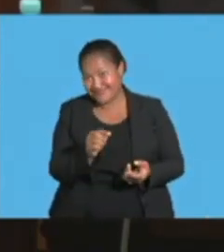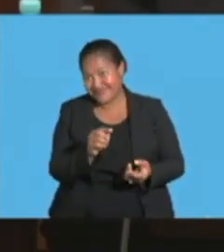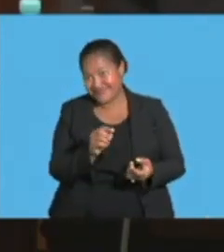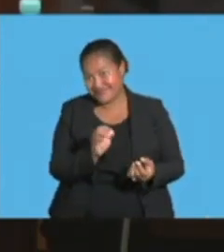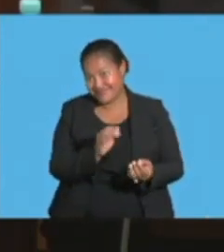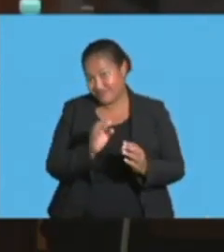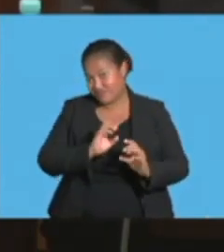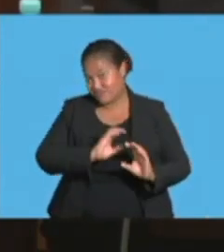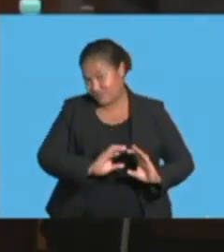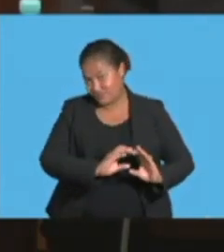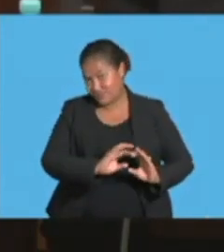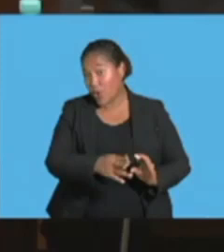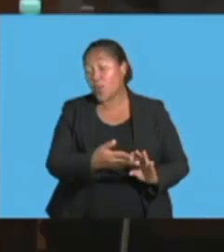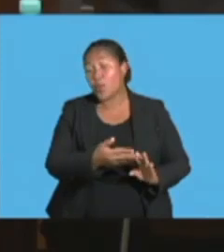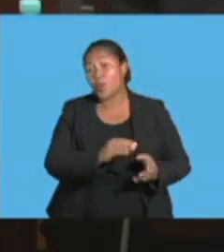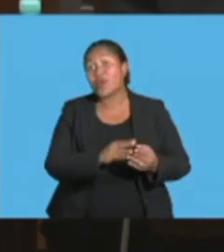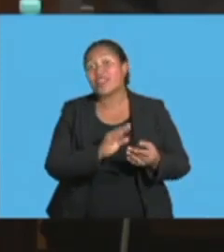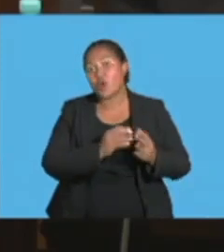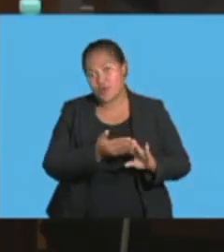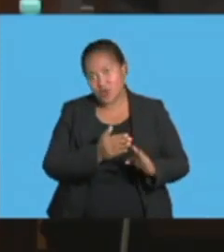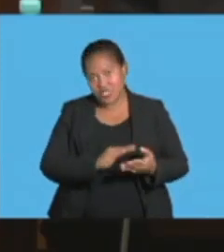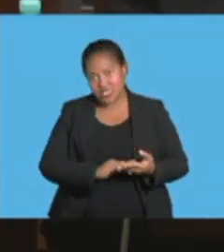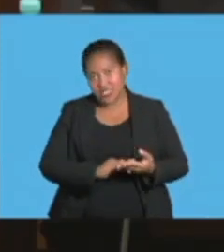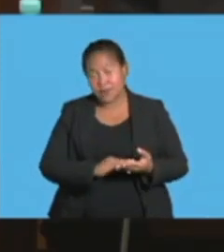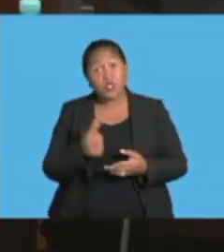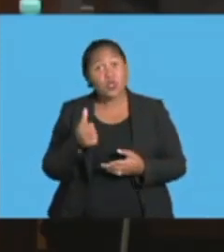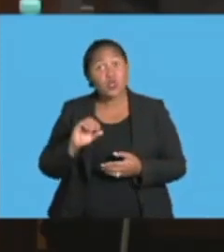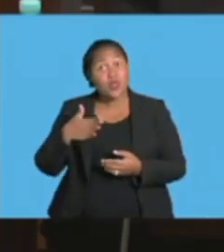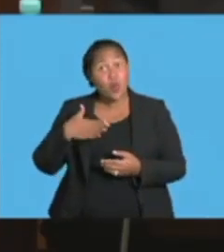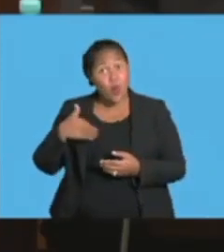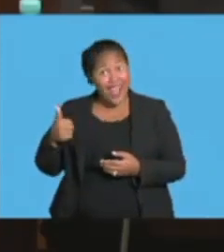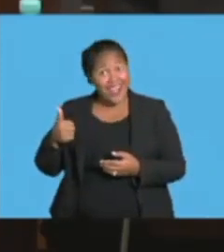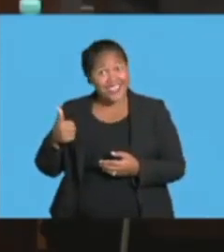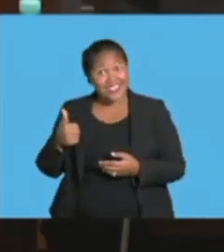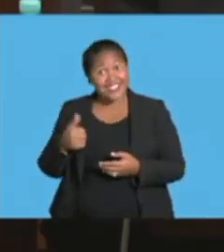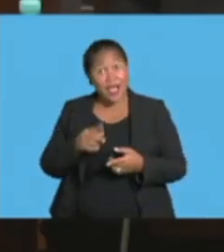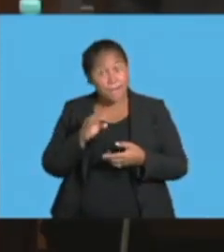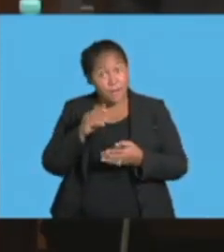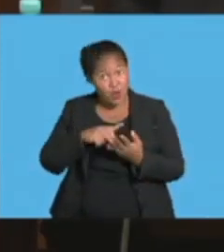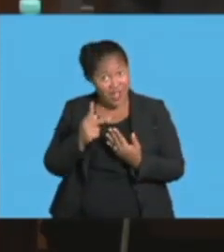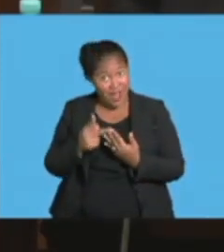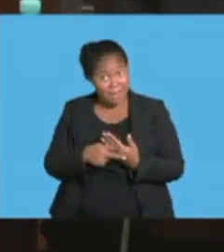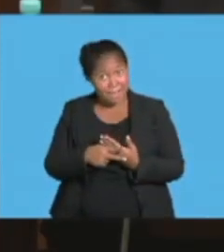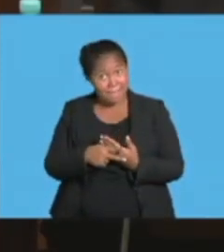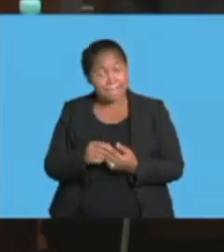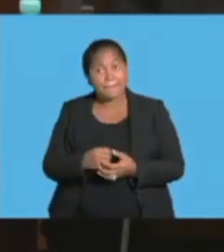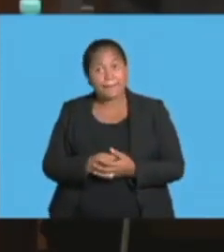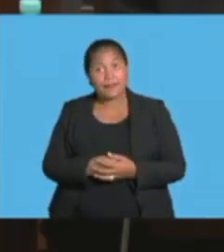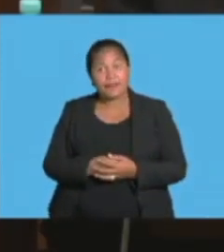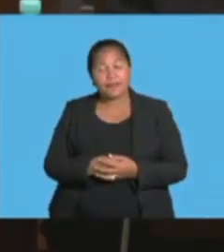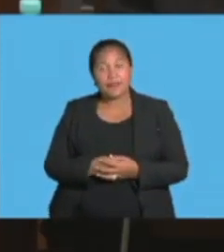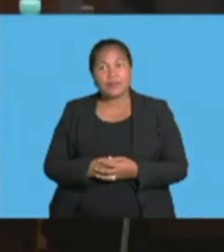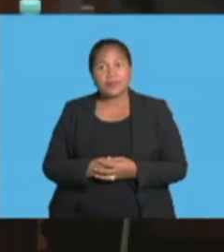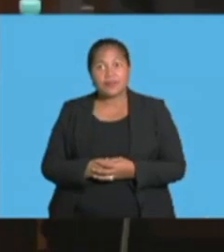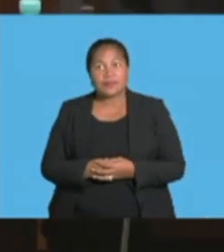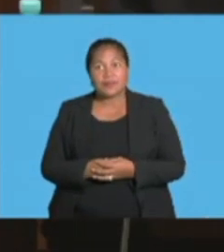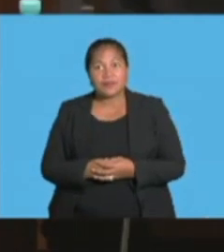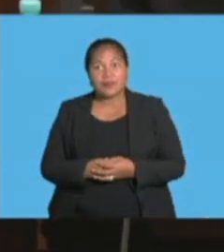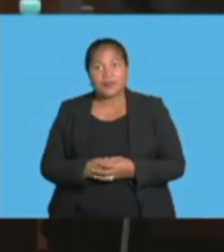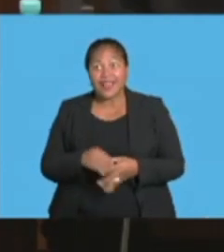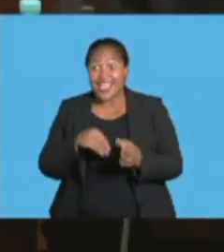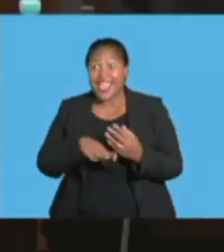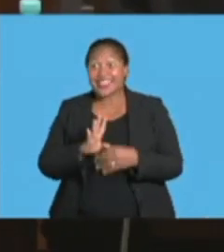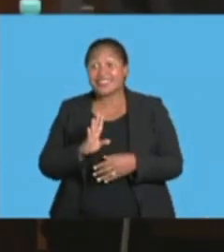We also are using wellness approaches through the antenatal clinics, maternal child health, and the school